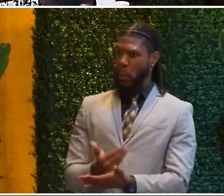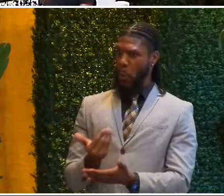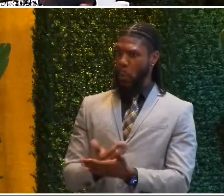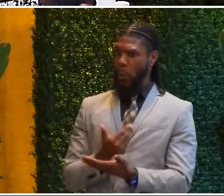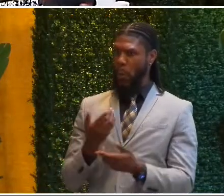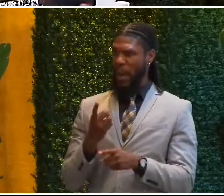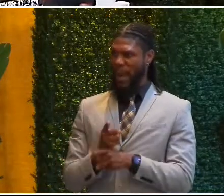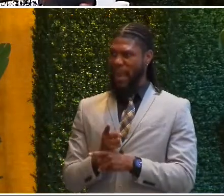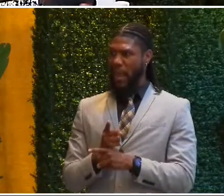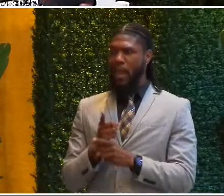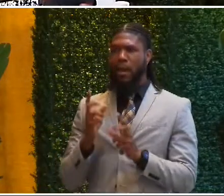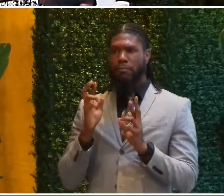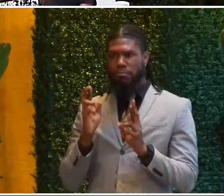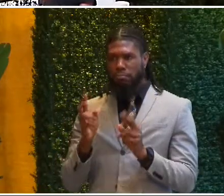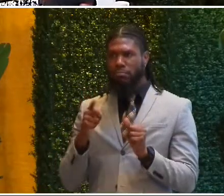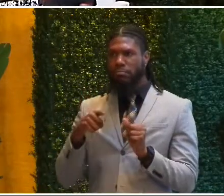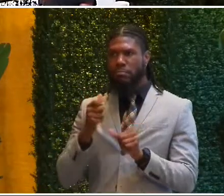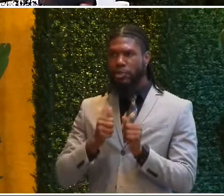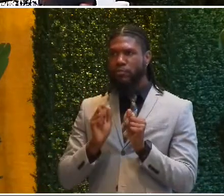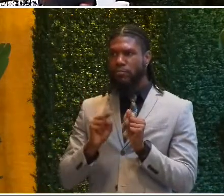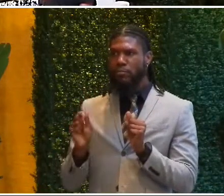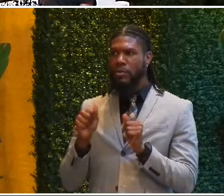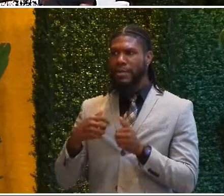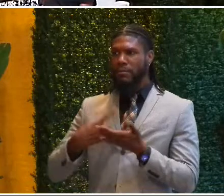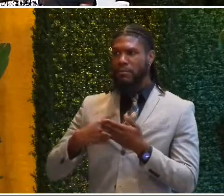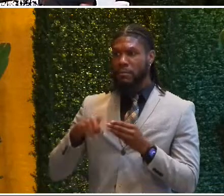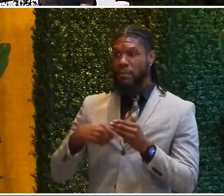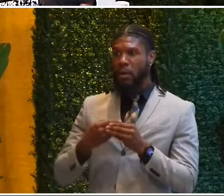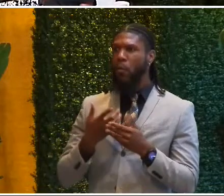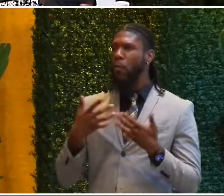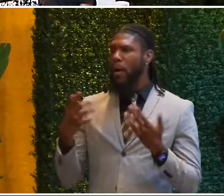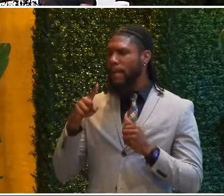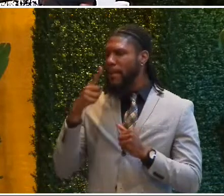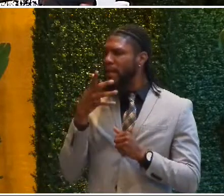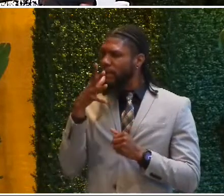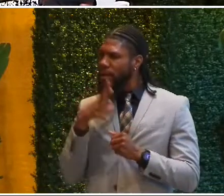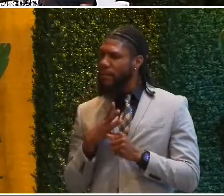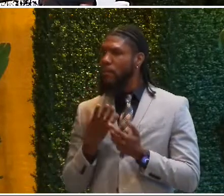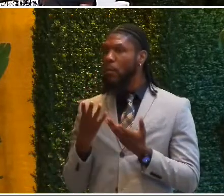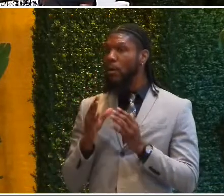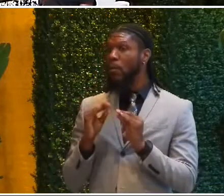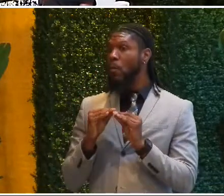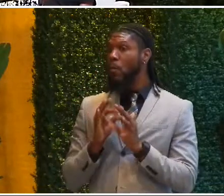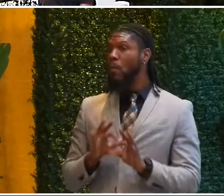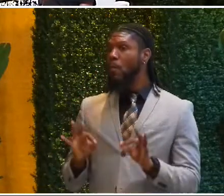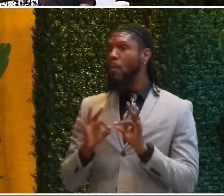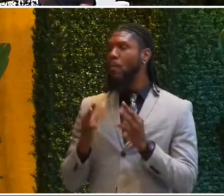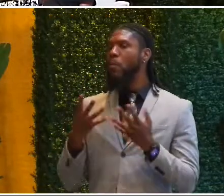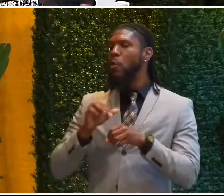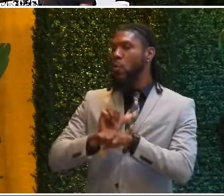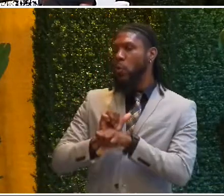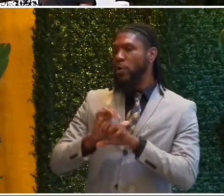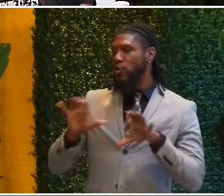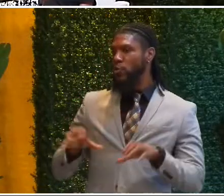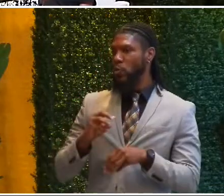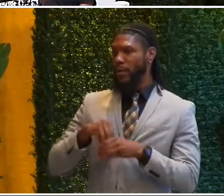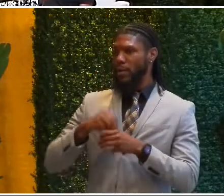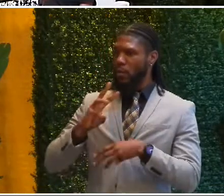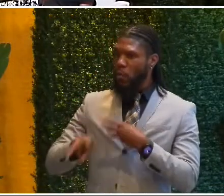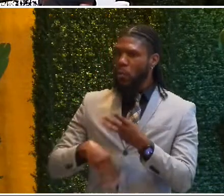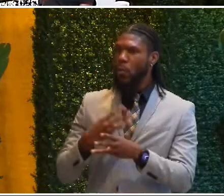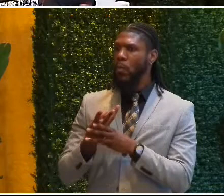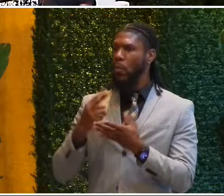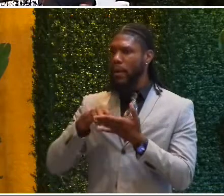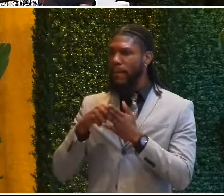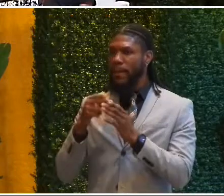if each of you can talk about what is Black feminism, and more importantly, what work does it do in the world? What does it open? What does it make